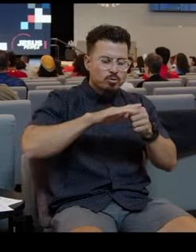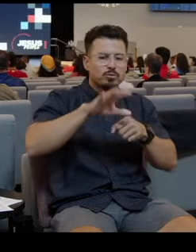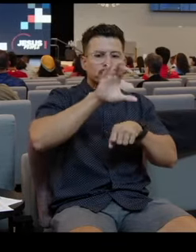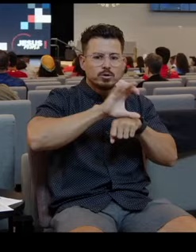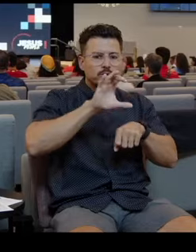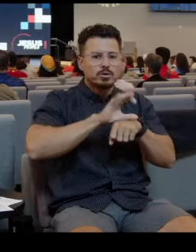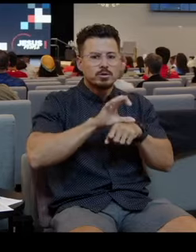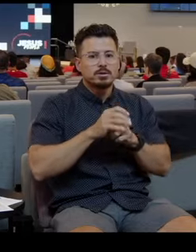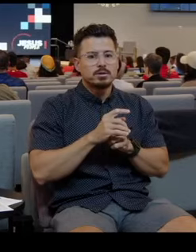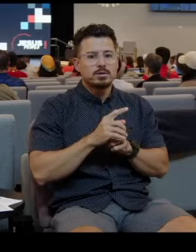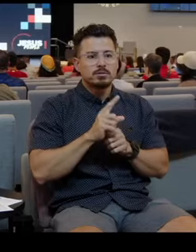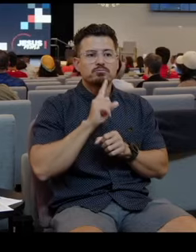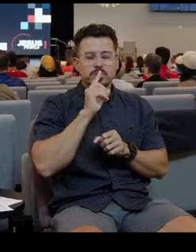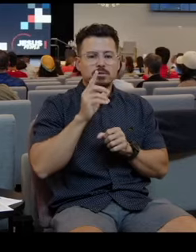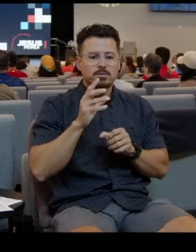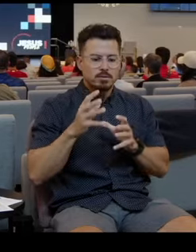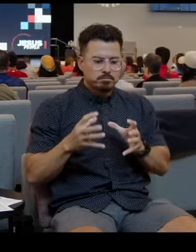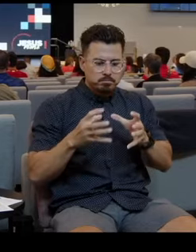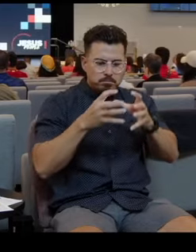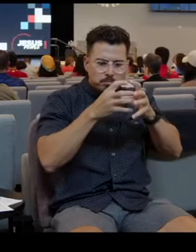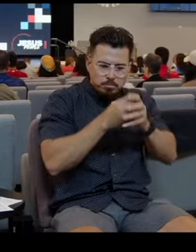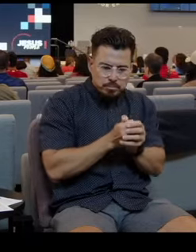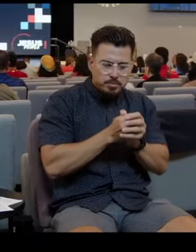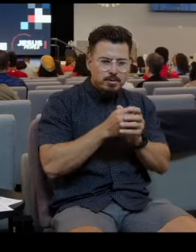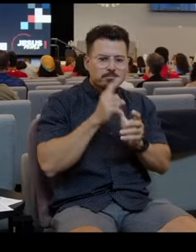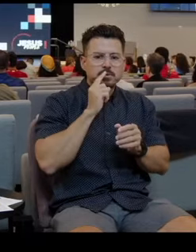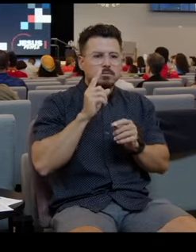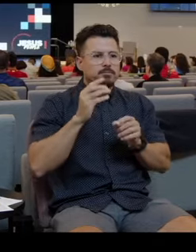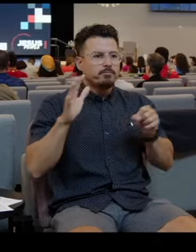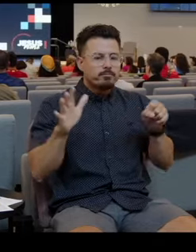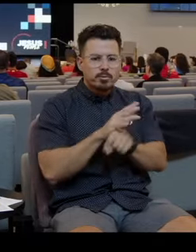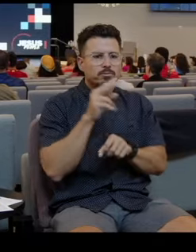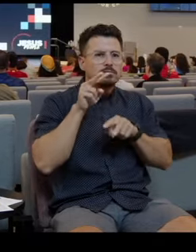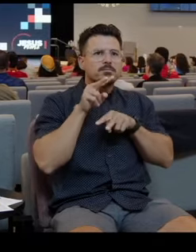is the hub of our entire vision.